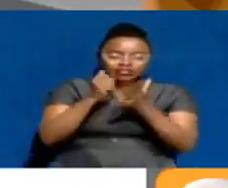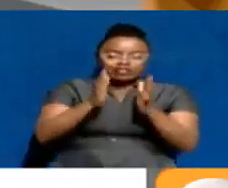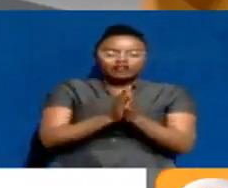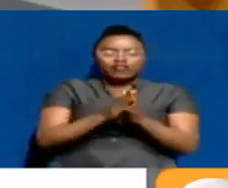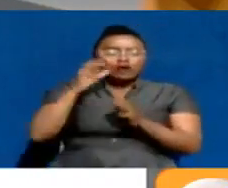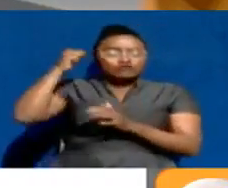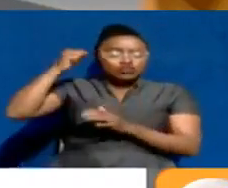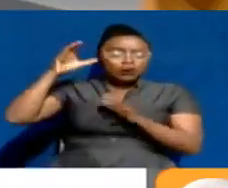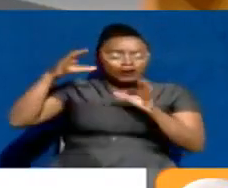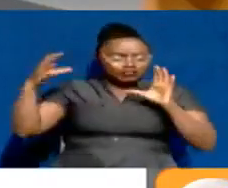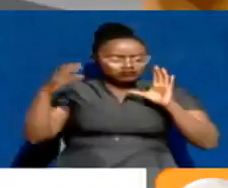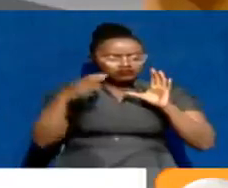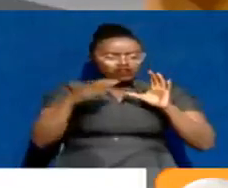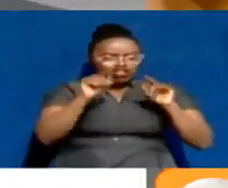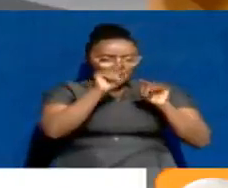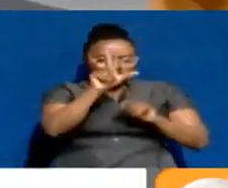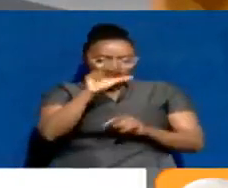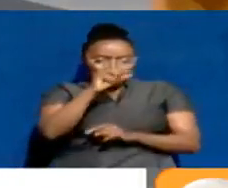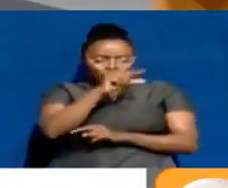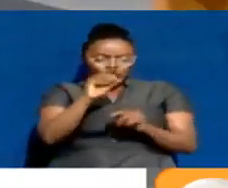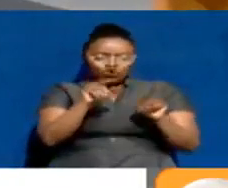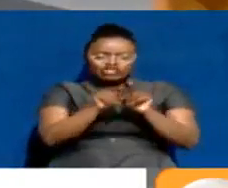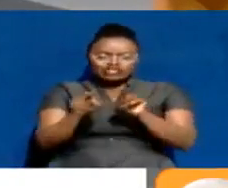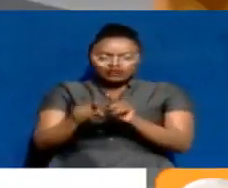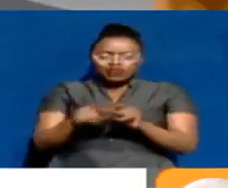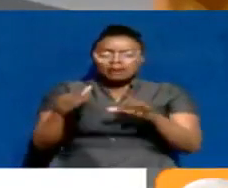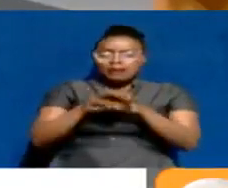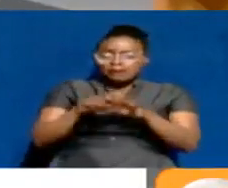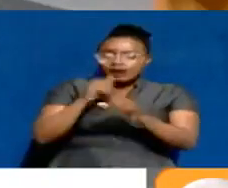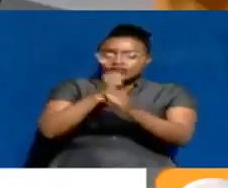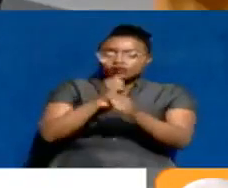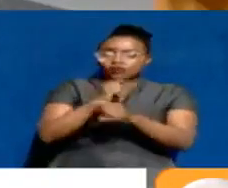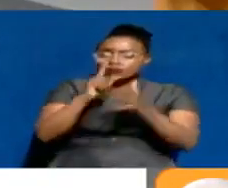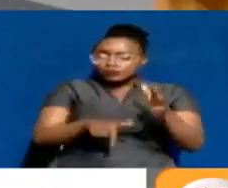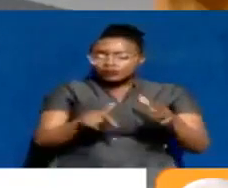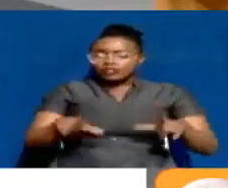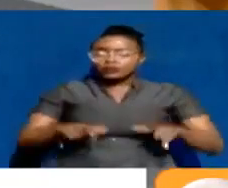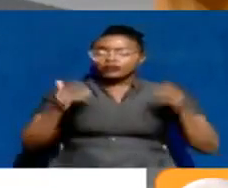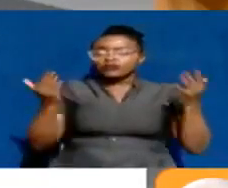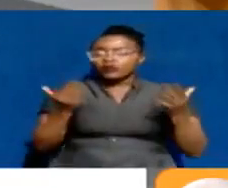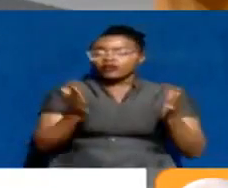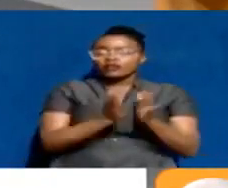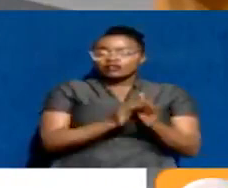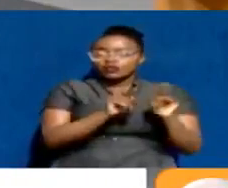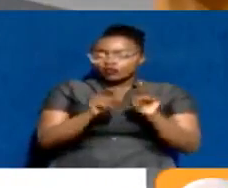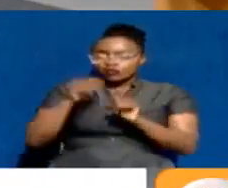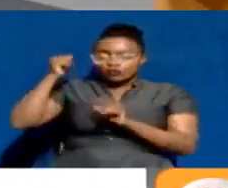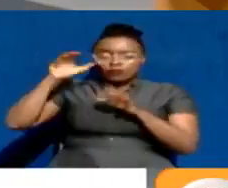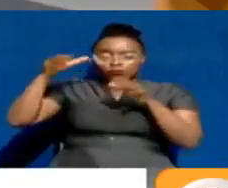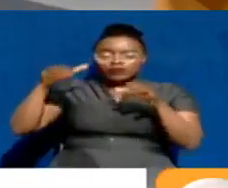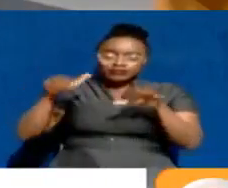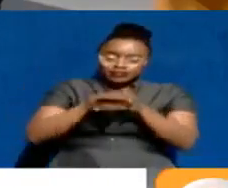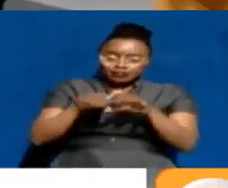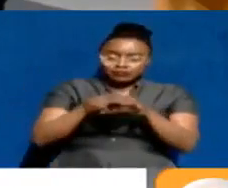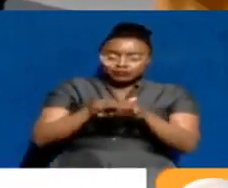logo, again, name of county, the member, your occupation, your area of residence, and the party membership card number that we